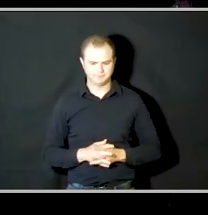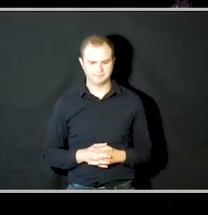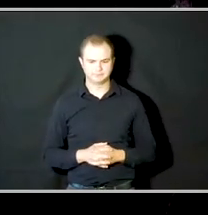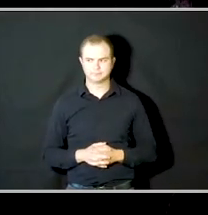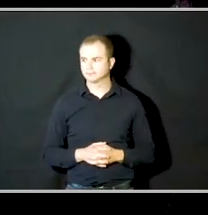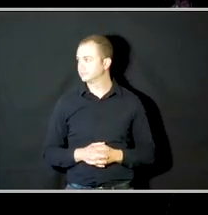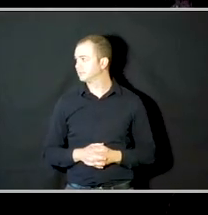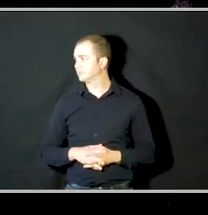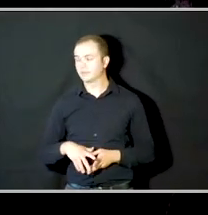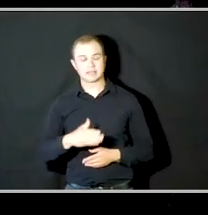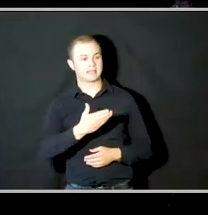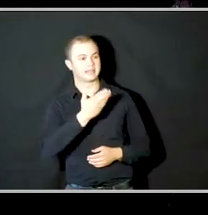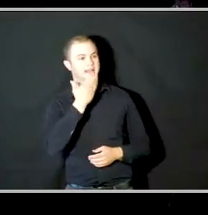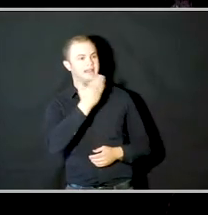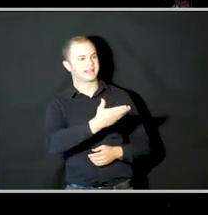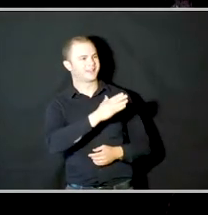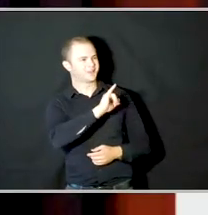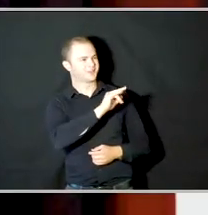Thank you, Jenna.